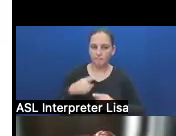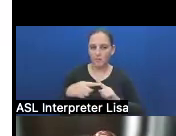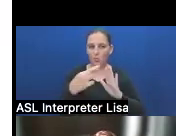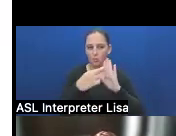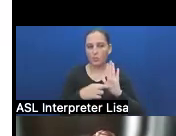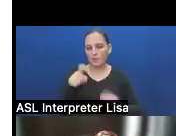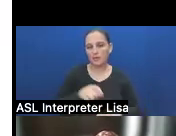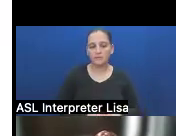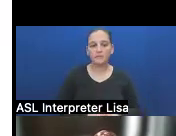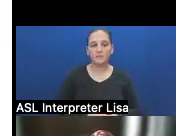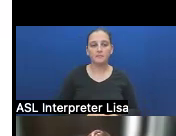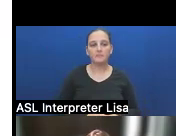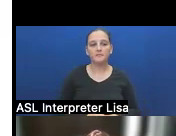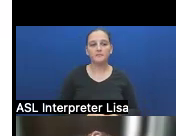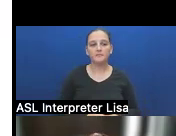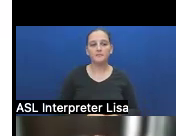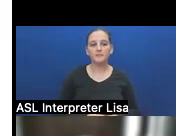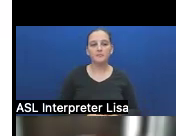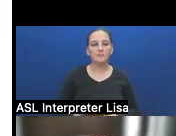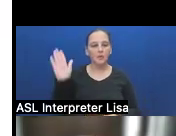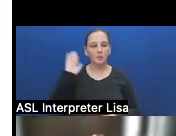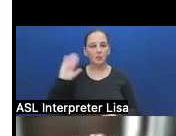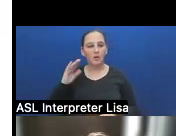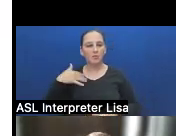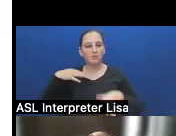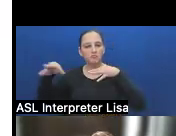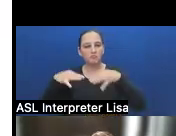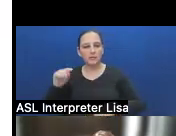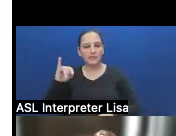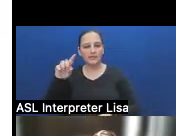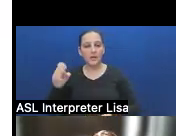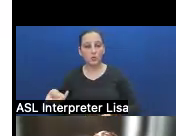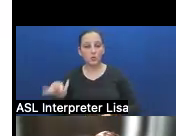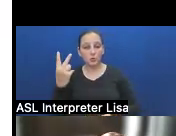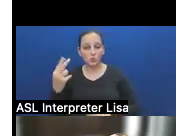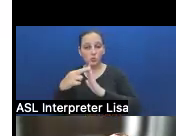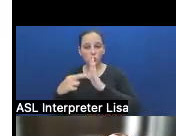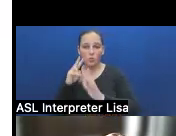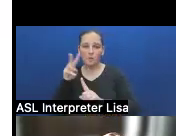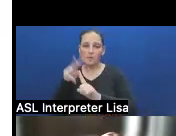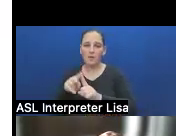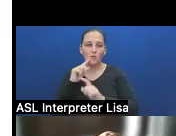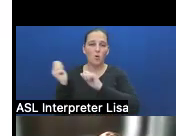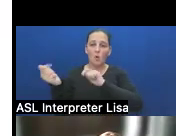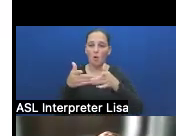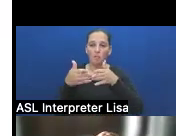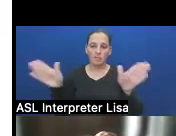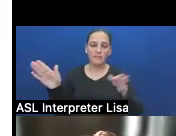regulations. I've talked before about the Title II regs. They apply to all public entities.